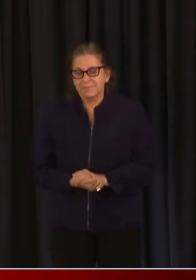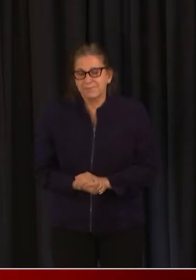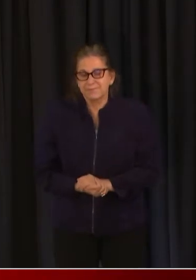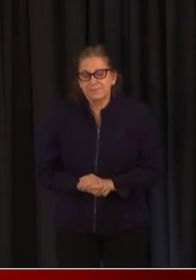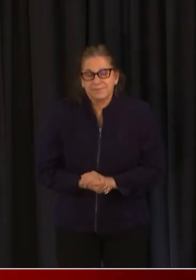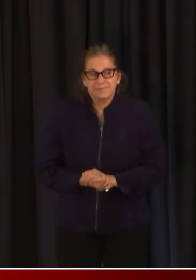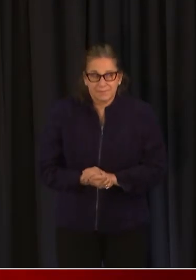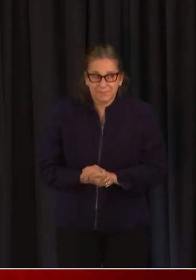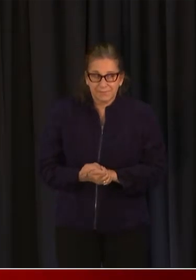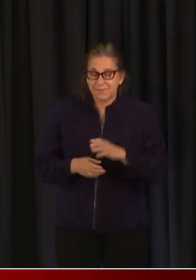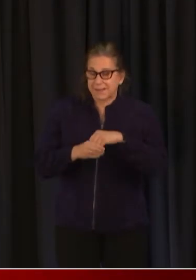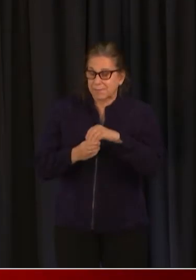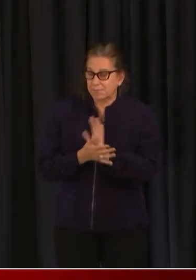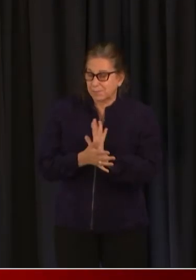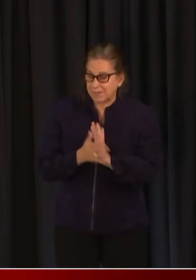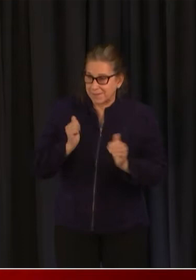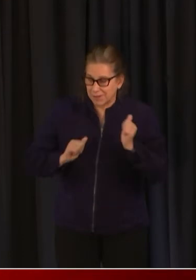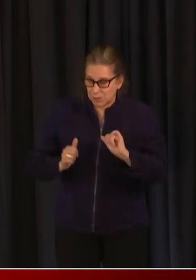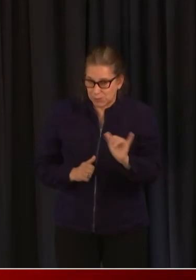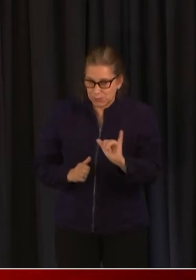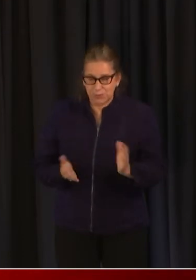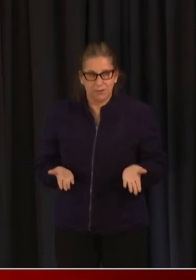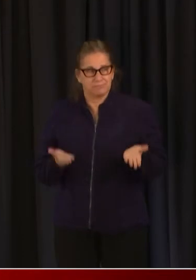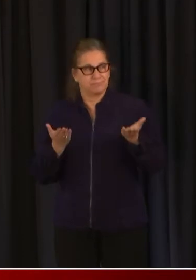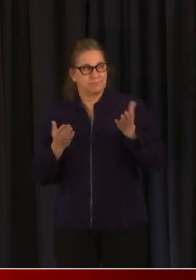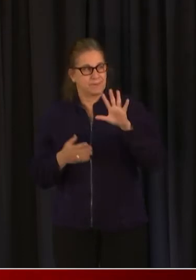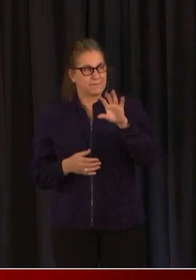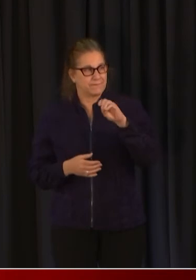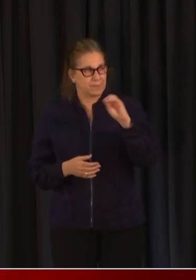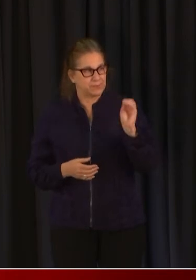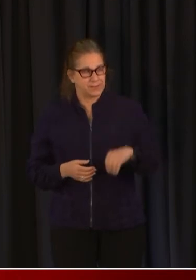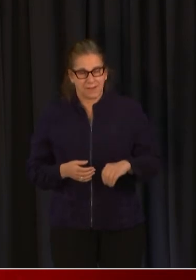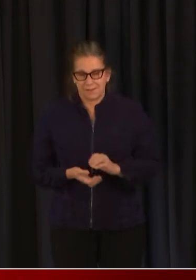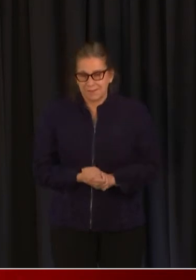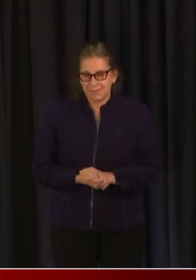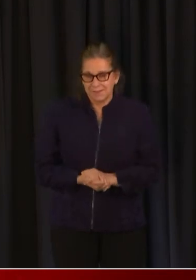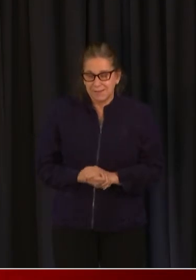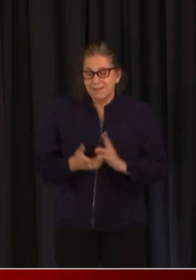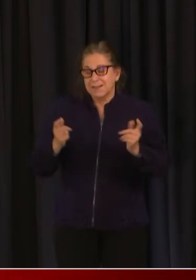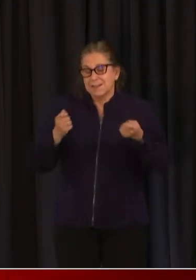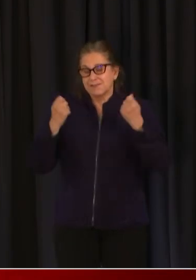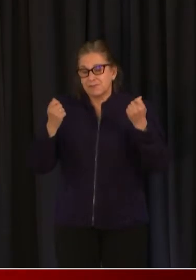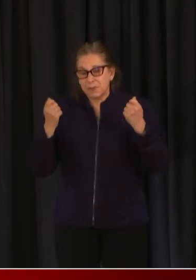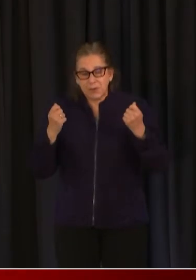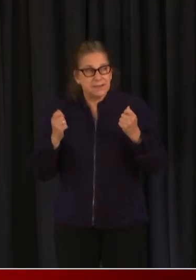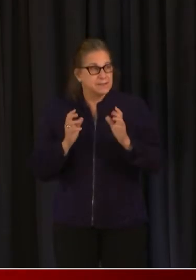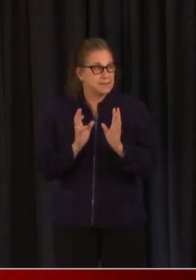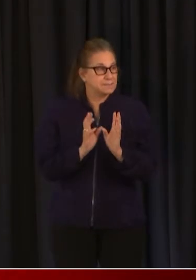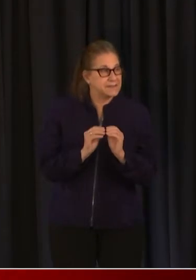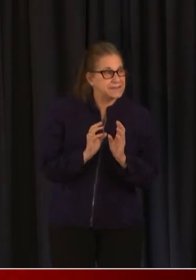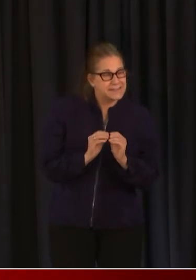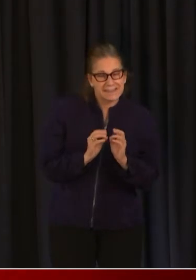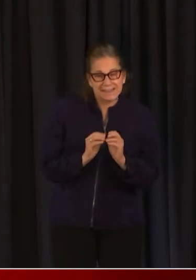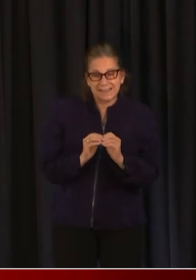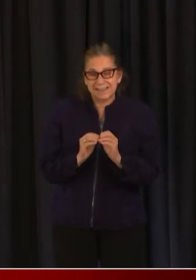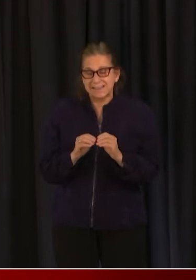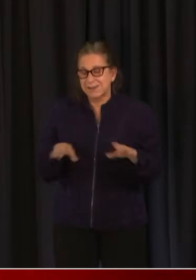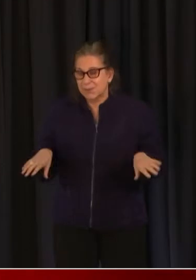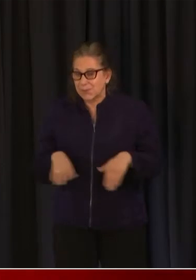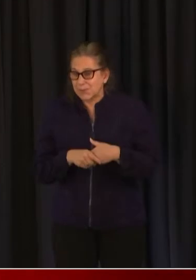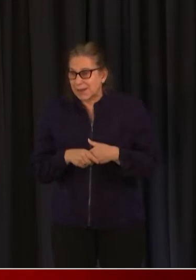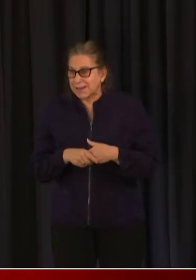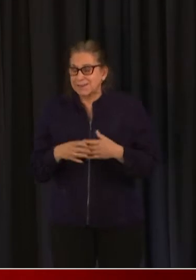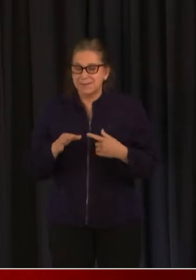at 25% capacity. For ceremonies and meetings, weddings and